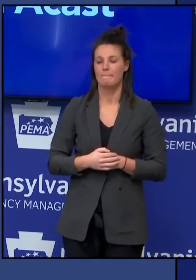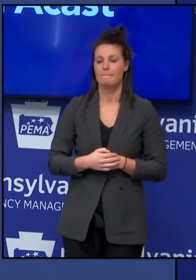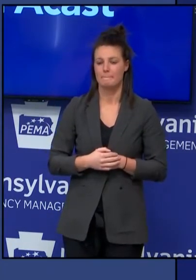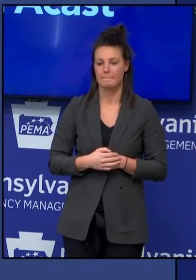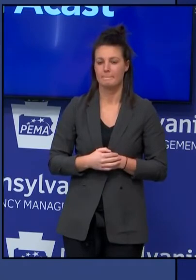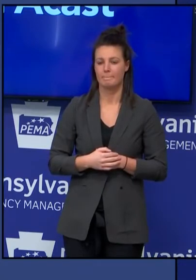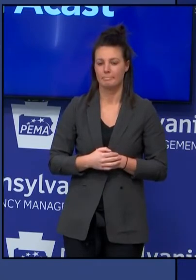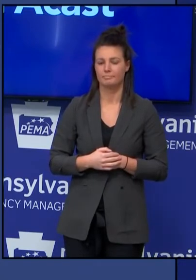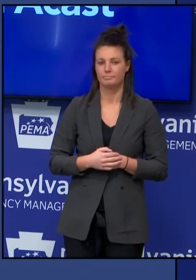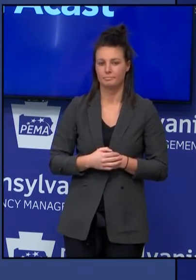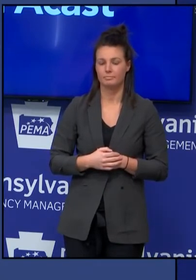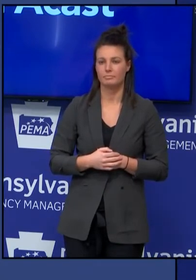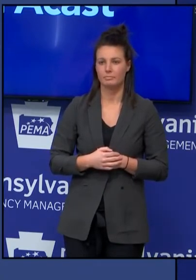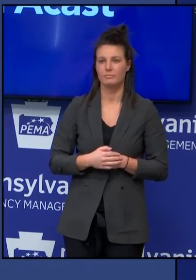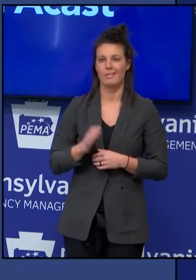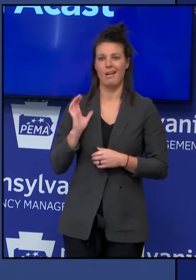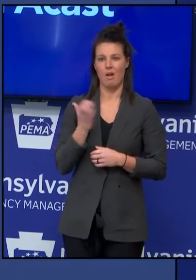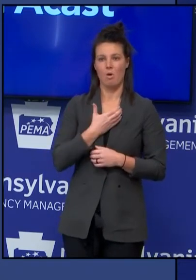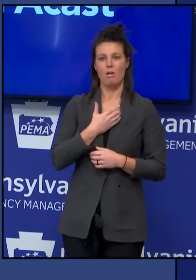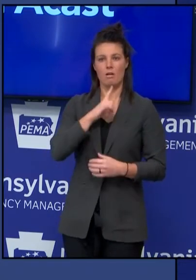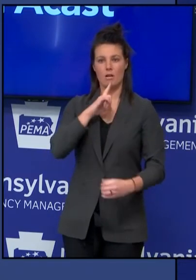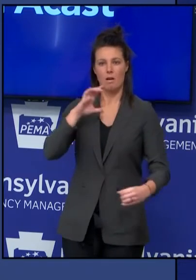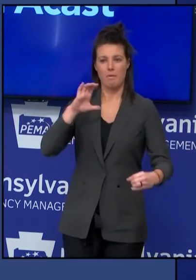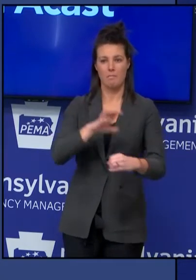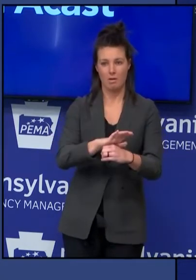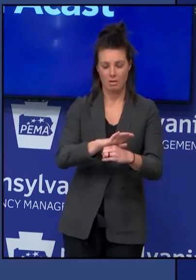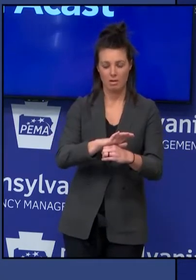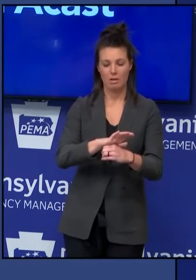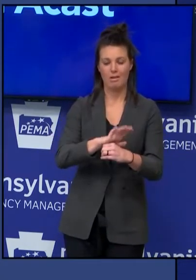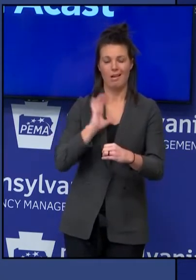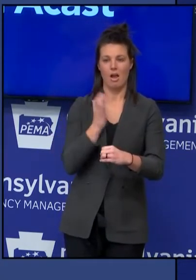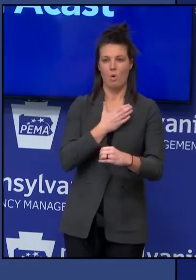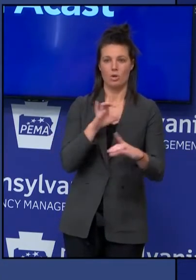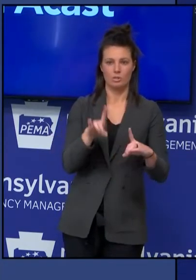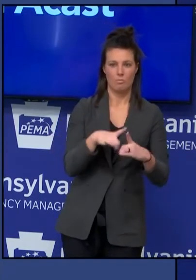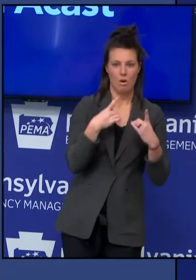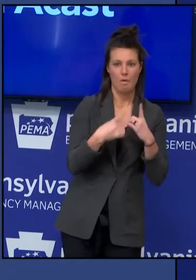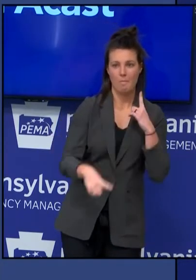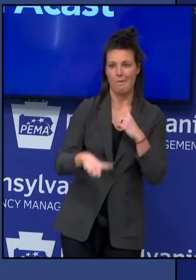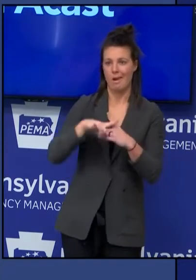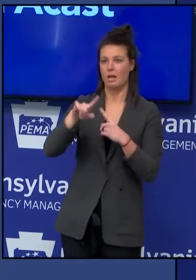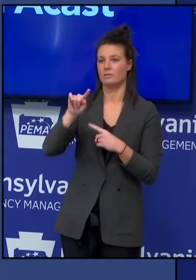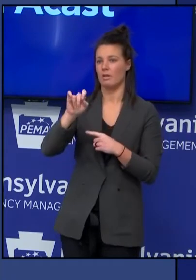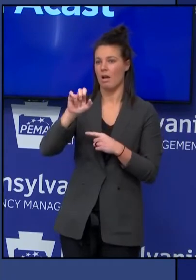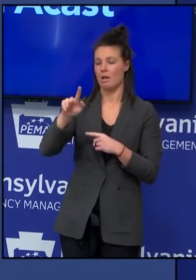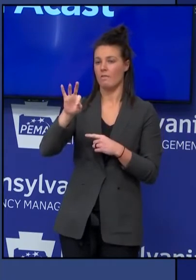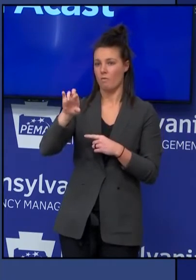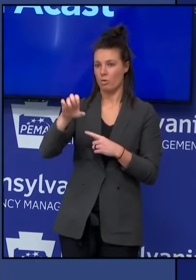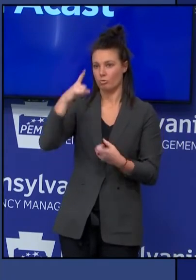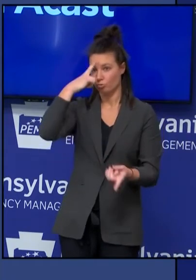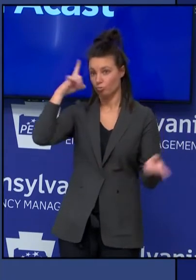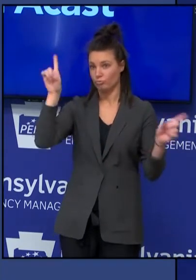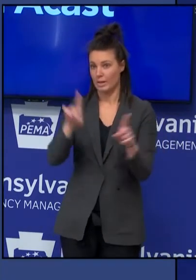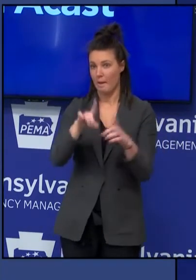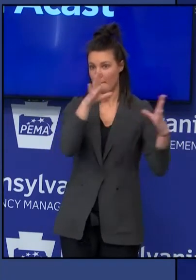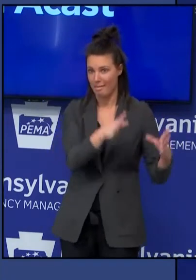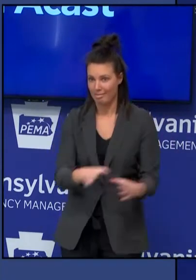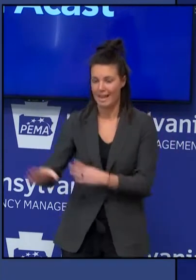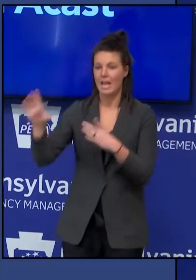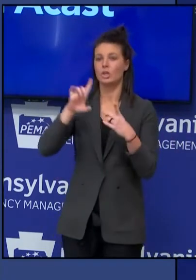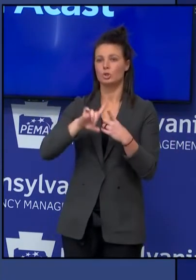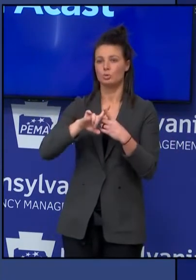In the spirit of collective commitment, the department and task force have agreed on a plan to